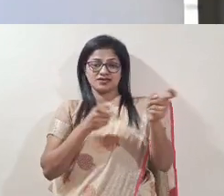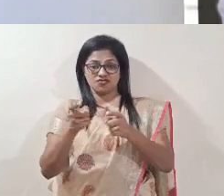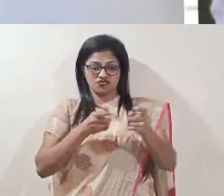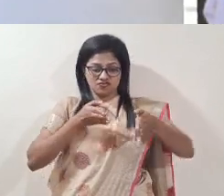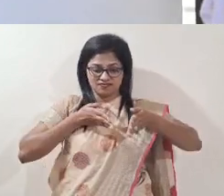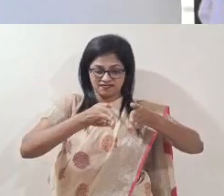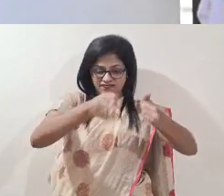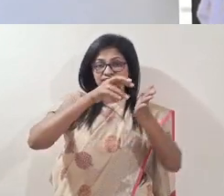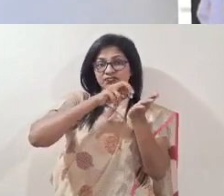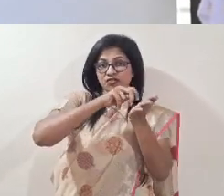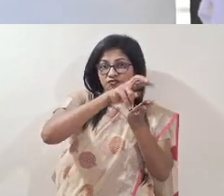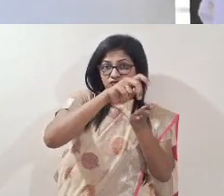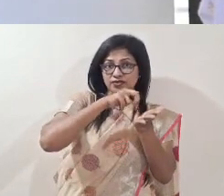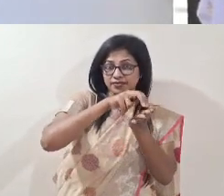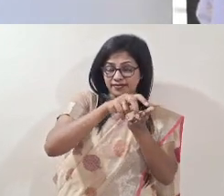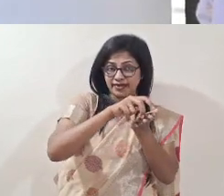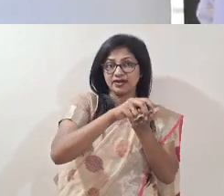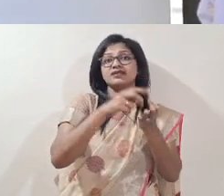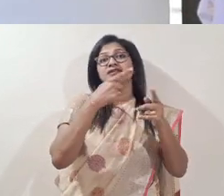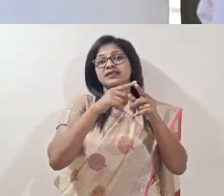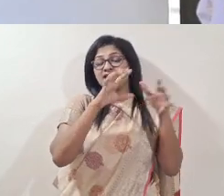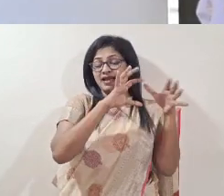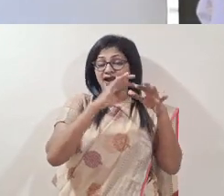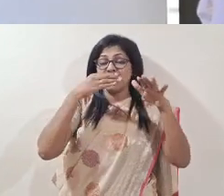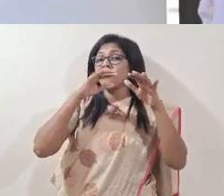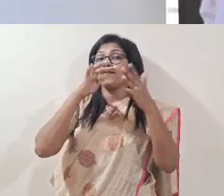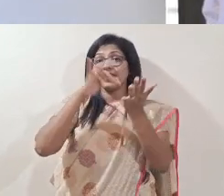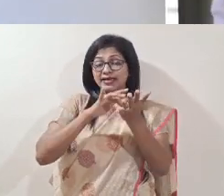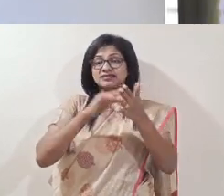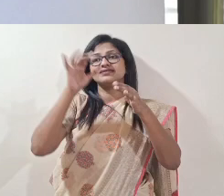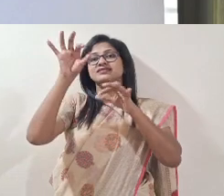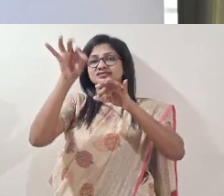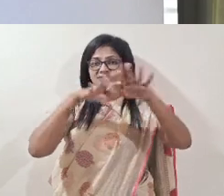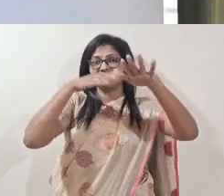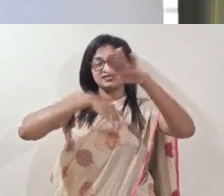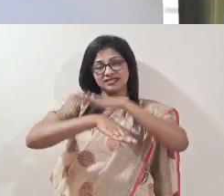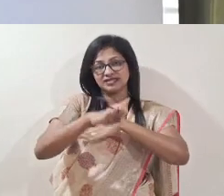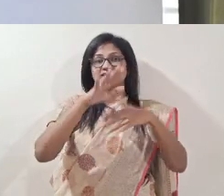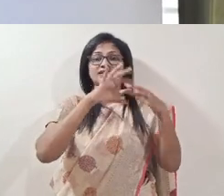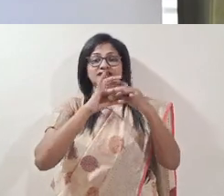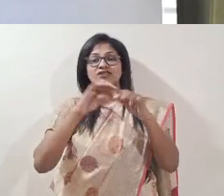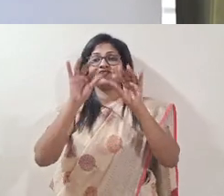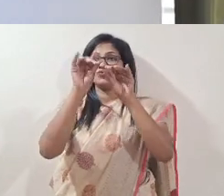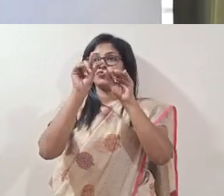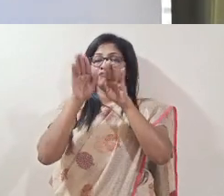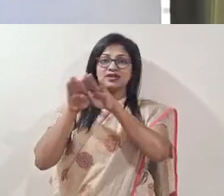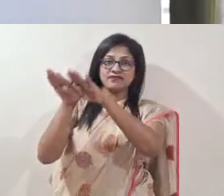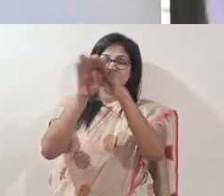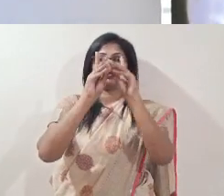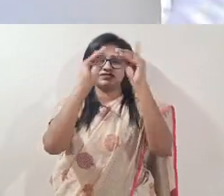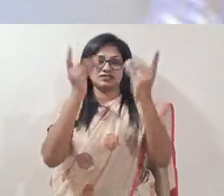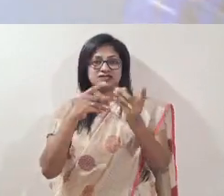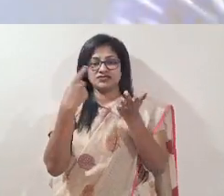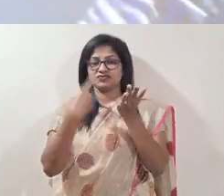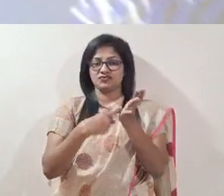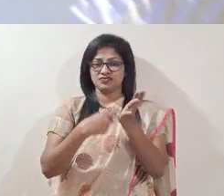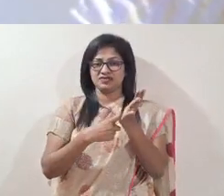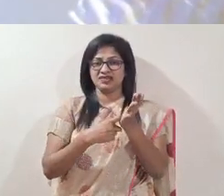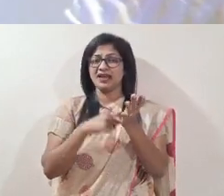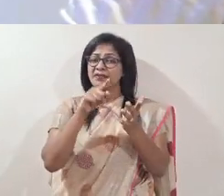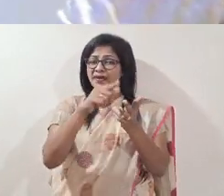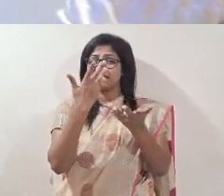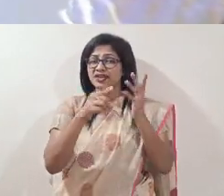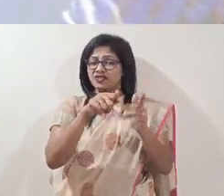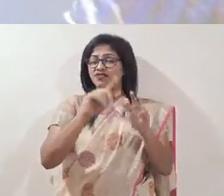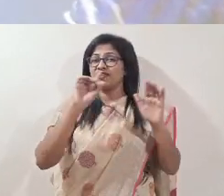footpaths in urban roads with consideration for universal design principles. Uh, could you